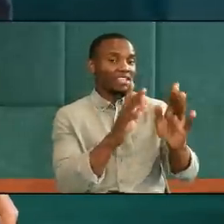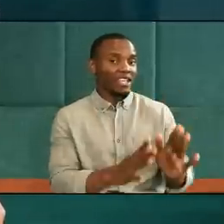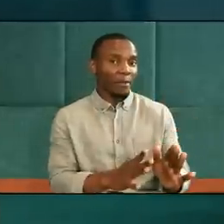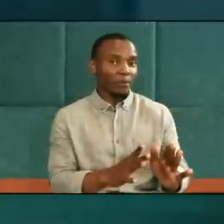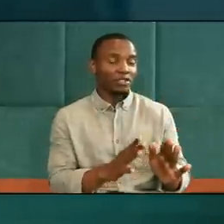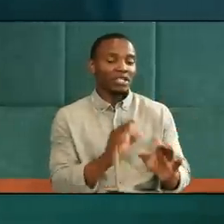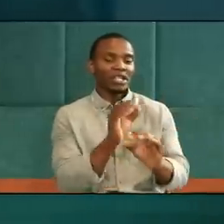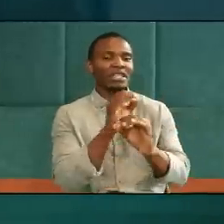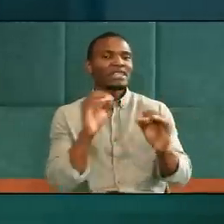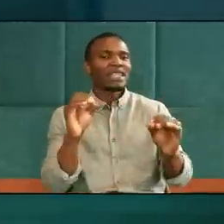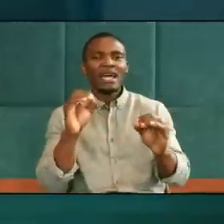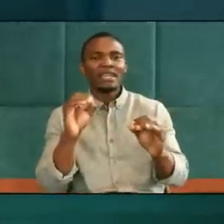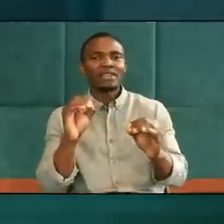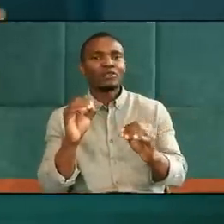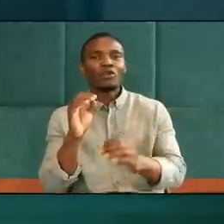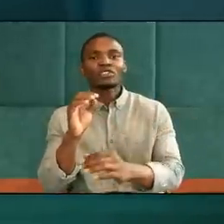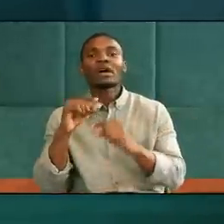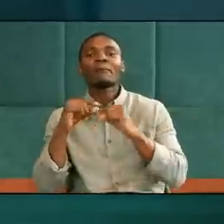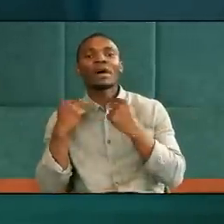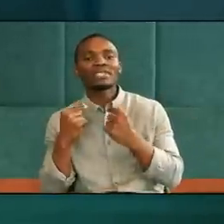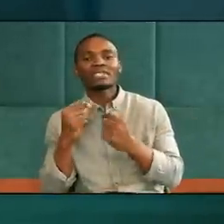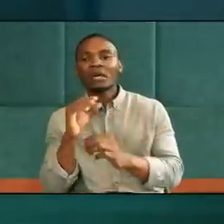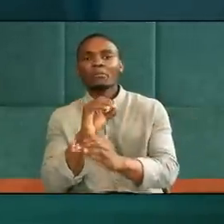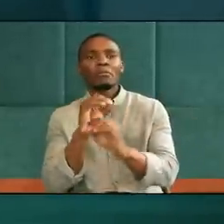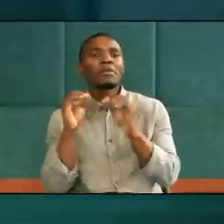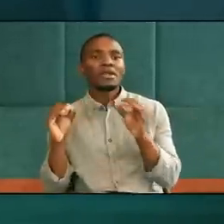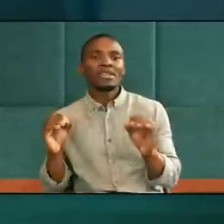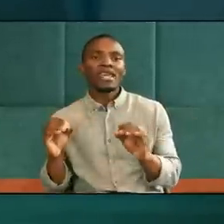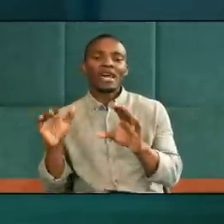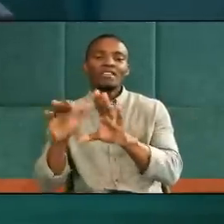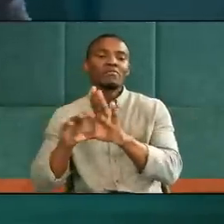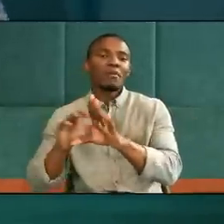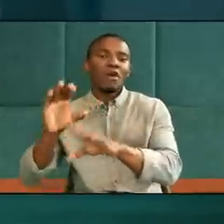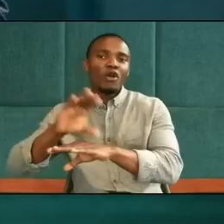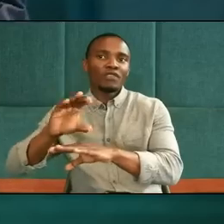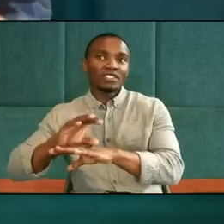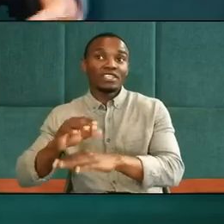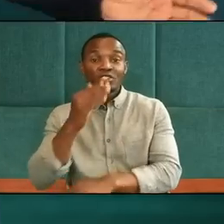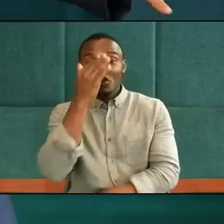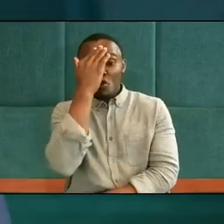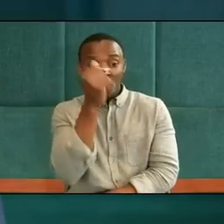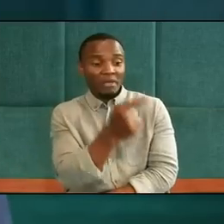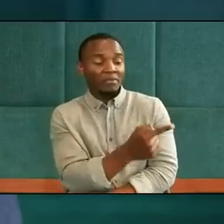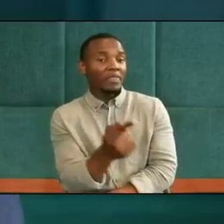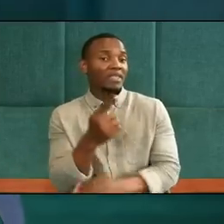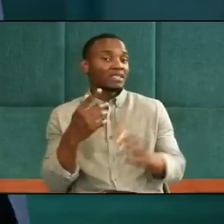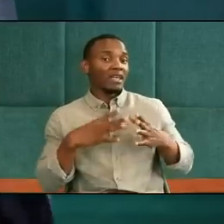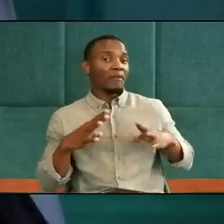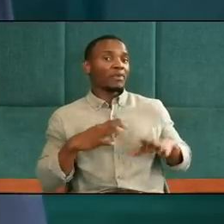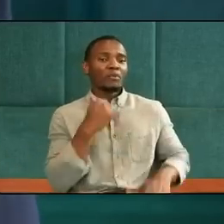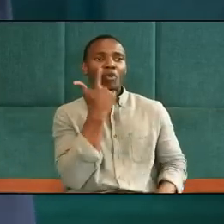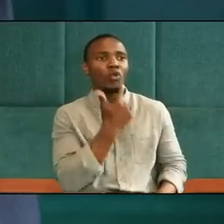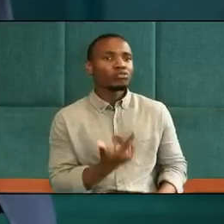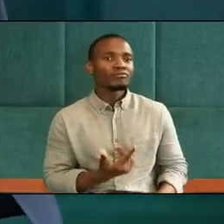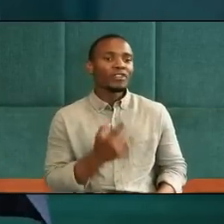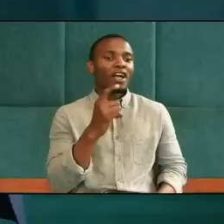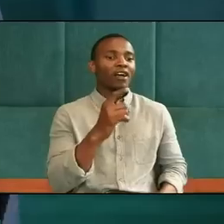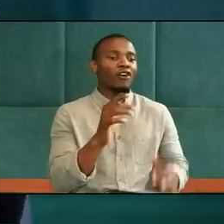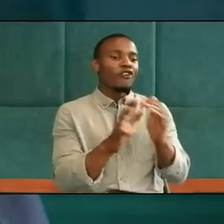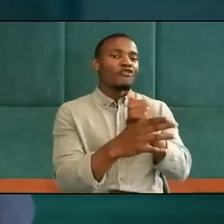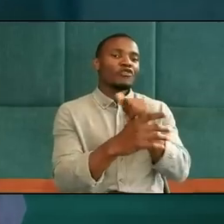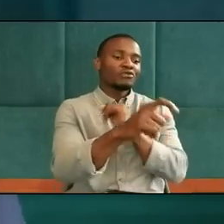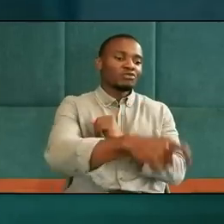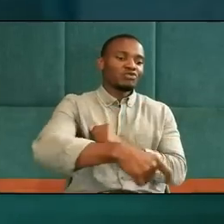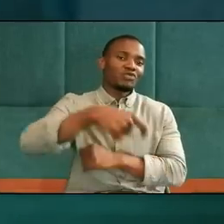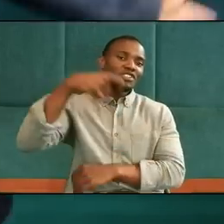single one of them was a priest. Not a single one of them was a member of the church. These were people, fishermen downtown,